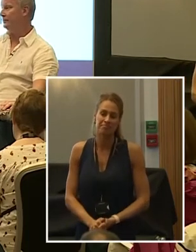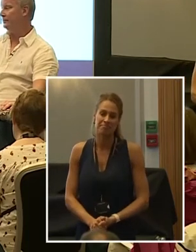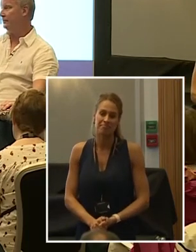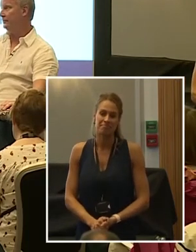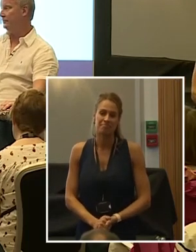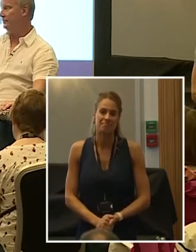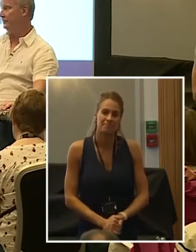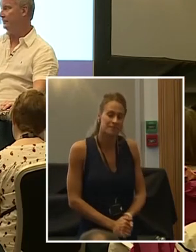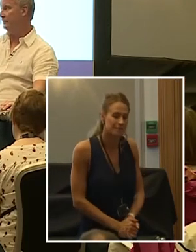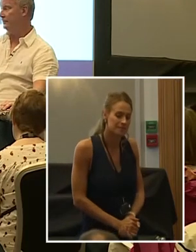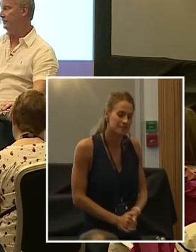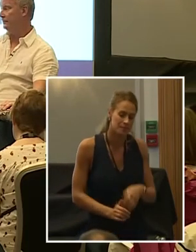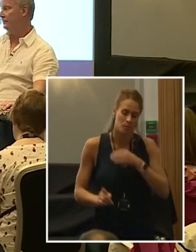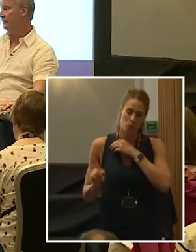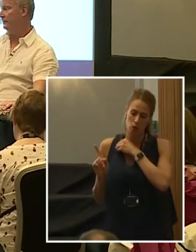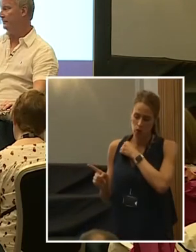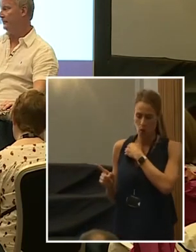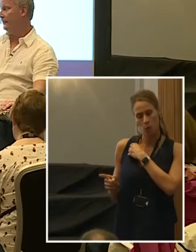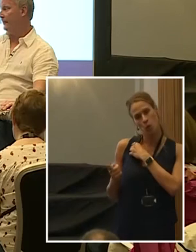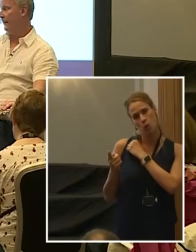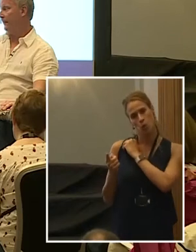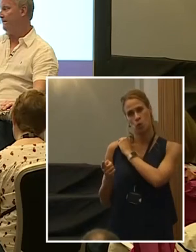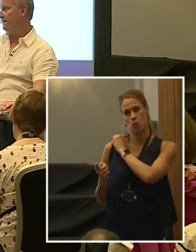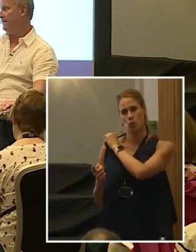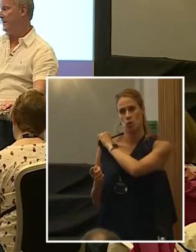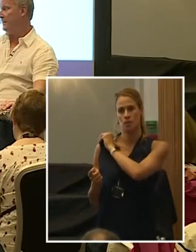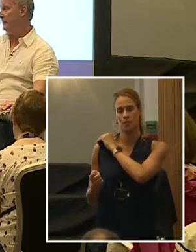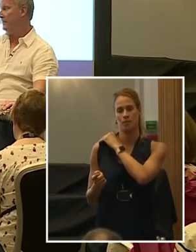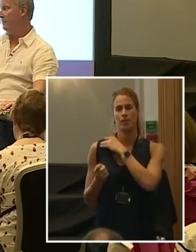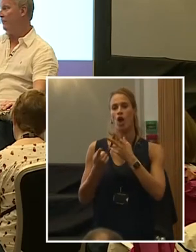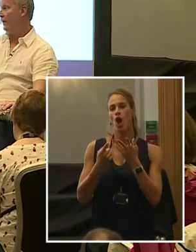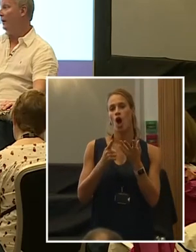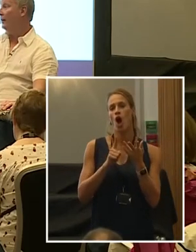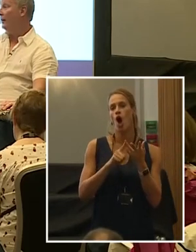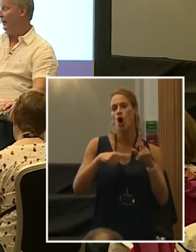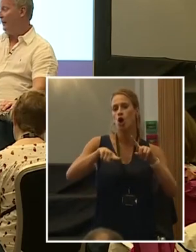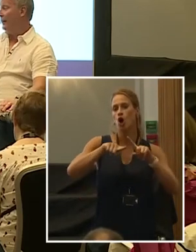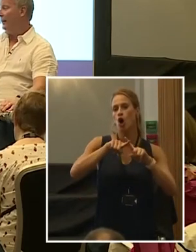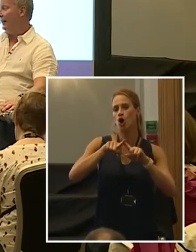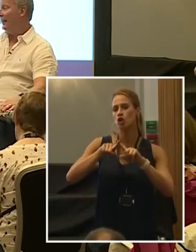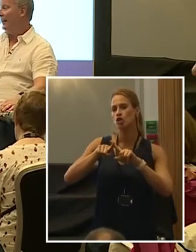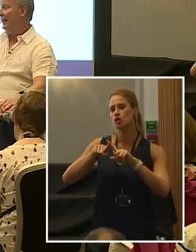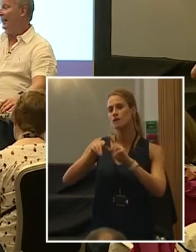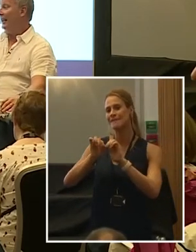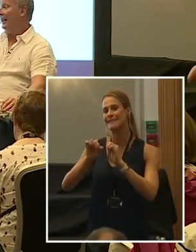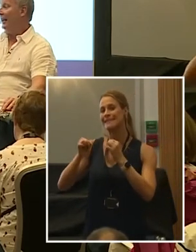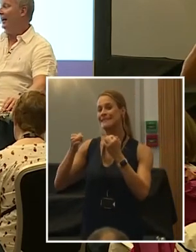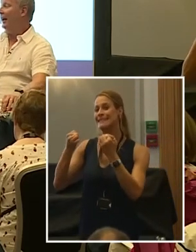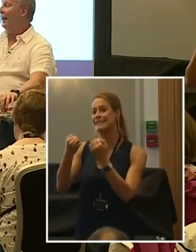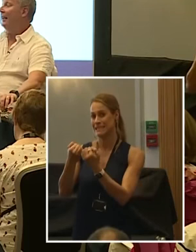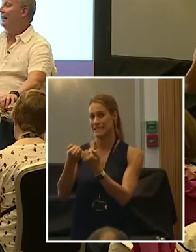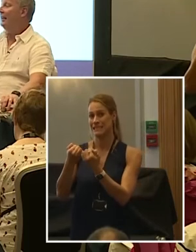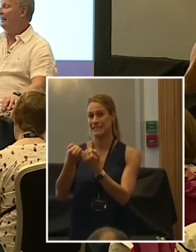Okay. And you, presumably, the Oxford team were telling you from their point of view what they were seeing